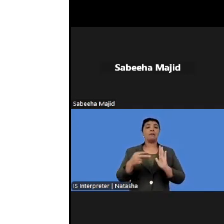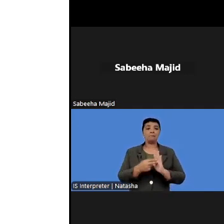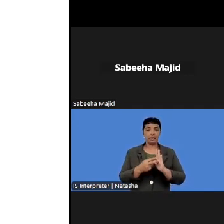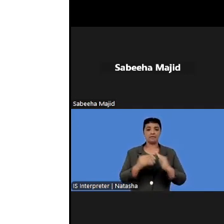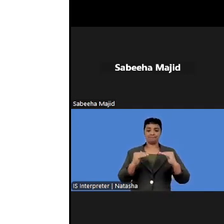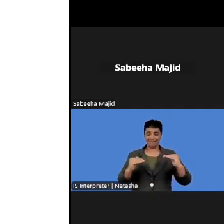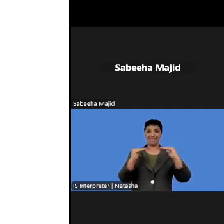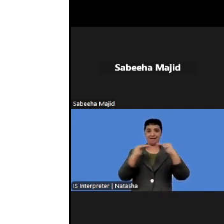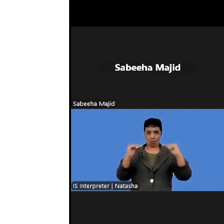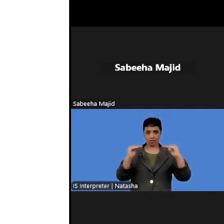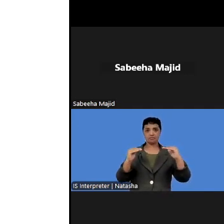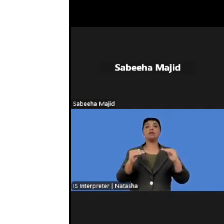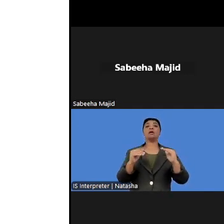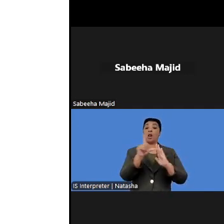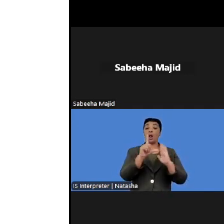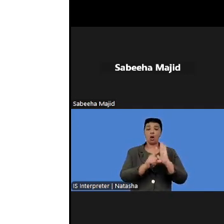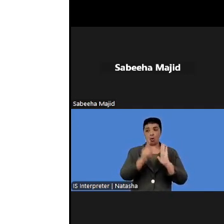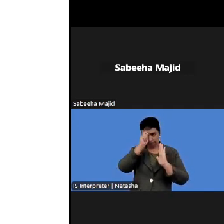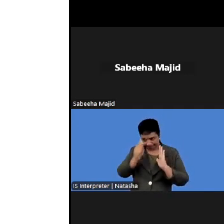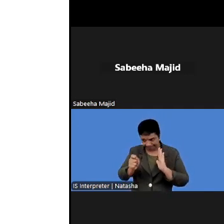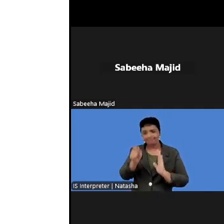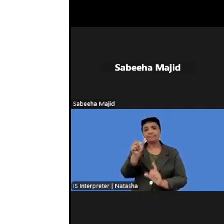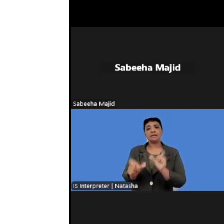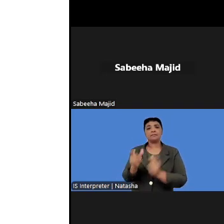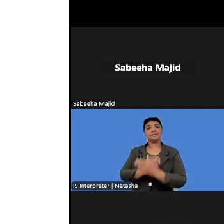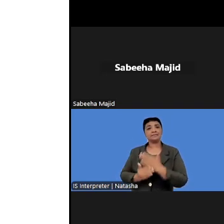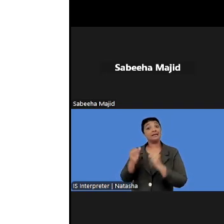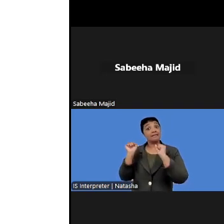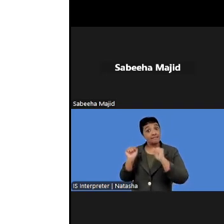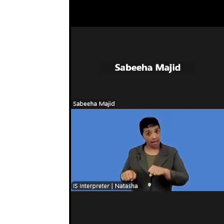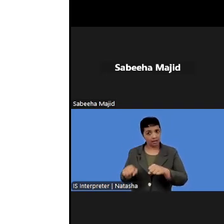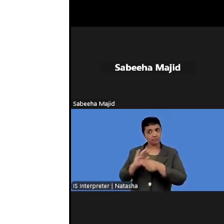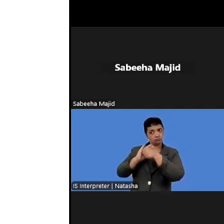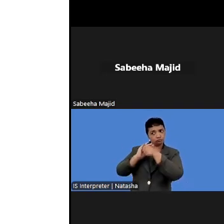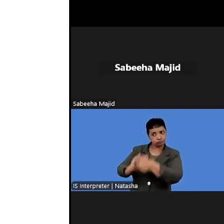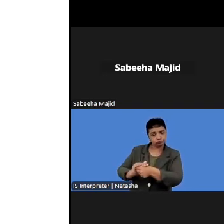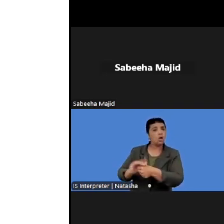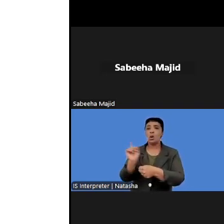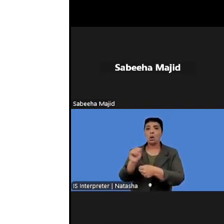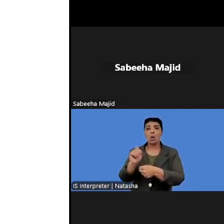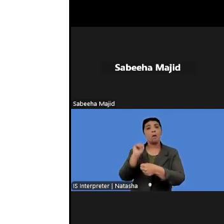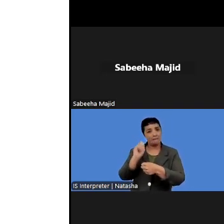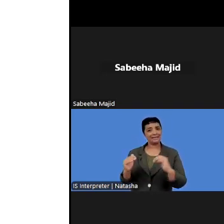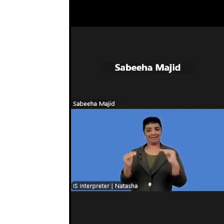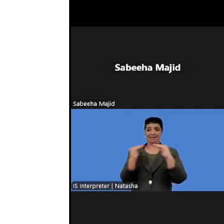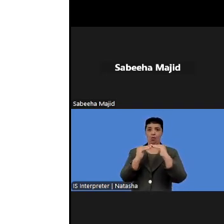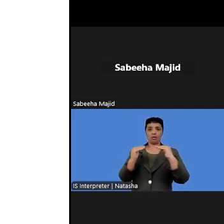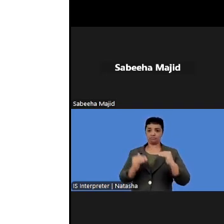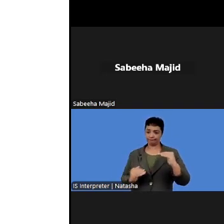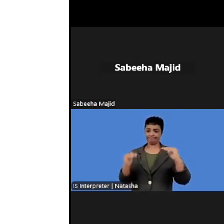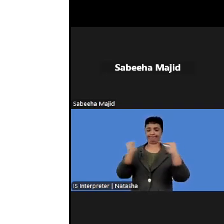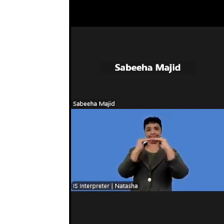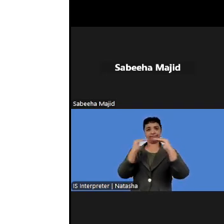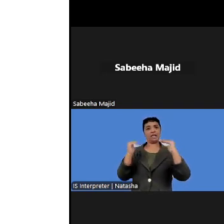Constitution recognizes that persons with disability have to be provided with equitable resources to ensure that they're